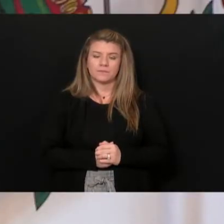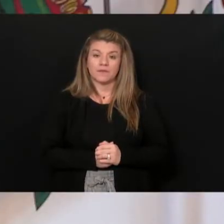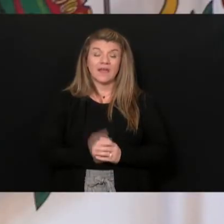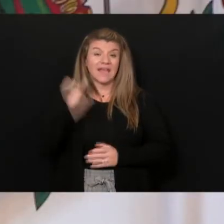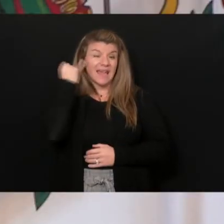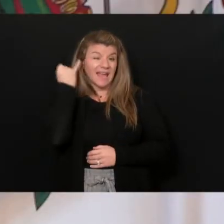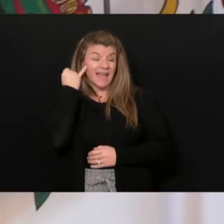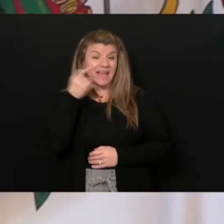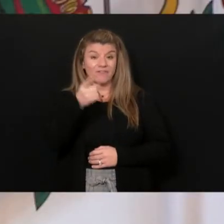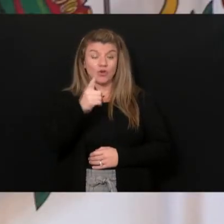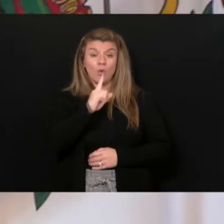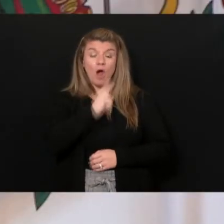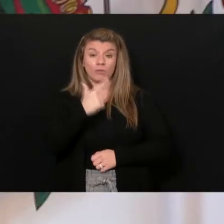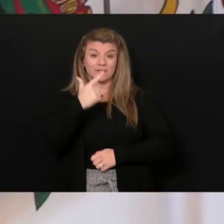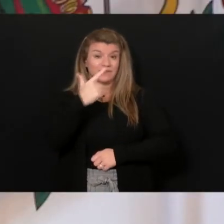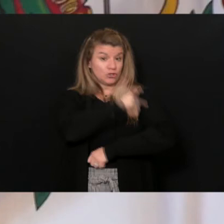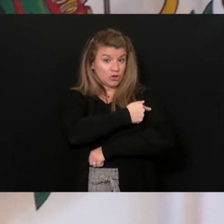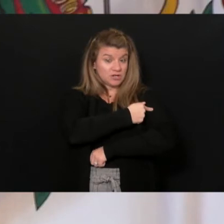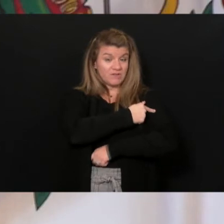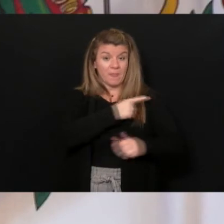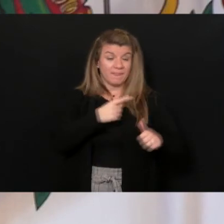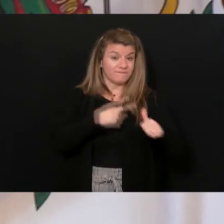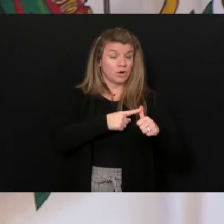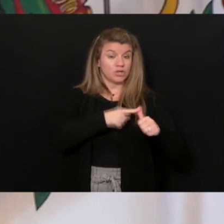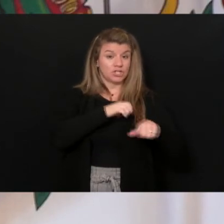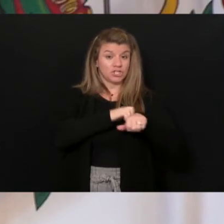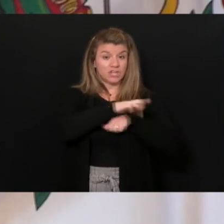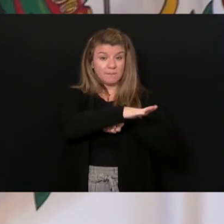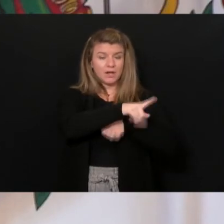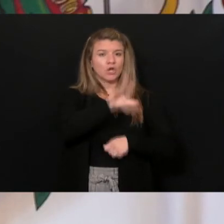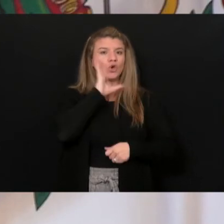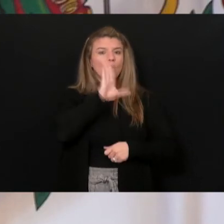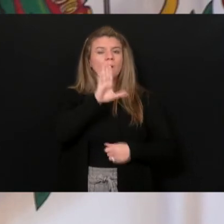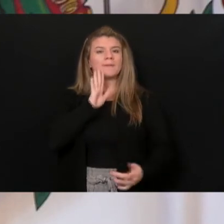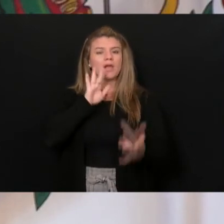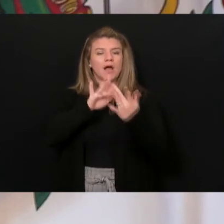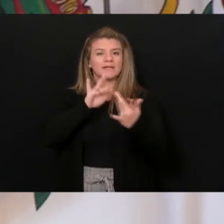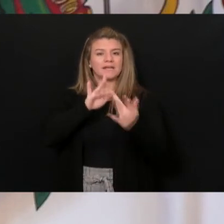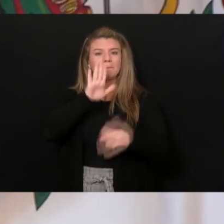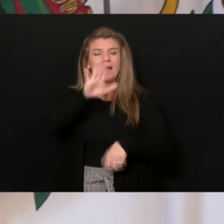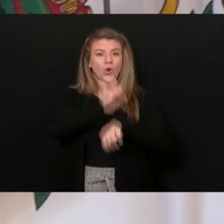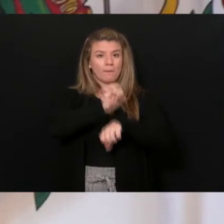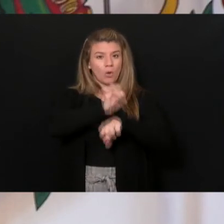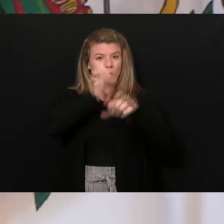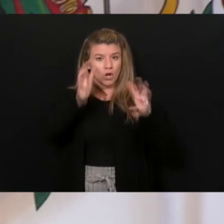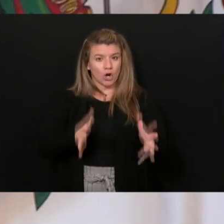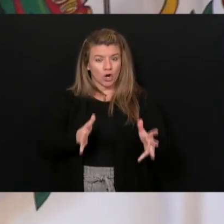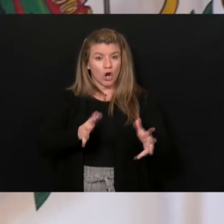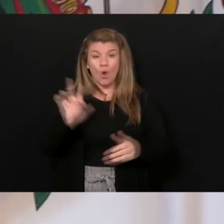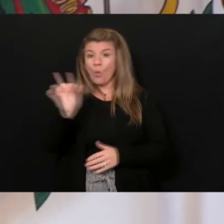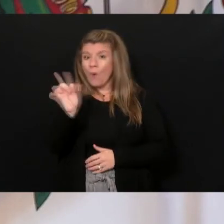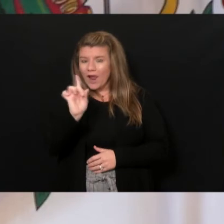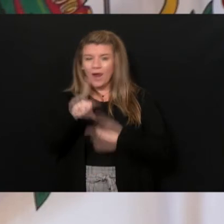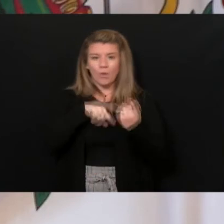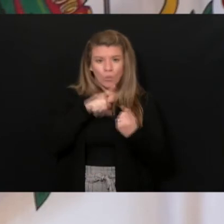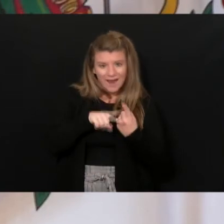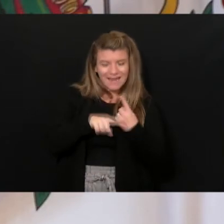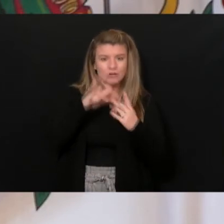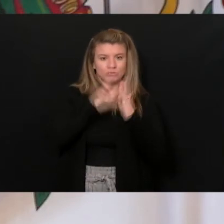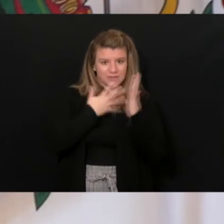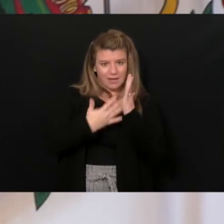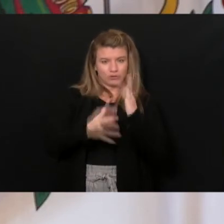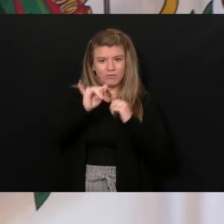If you're receiving doses from this first shipment, you will be contacted by your employer on where and when to